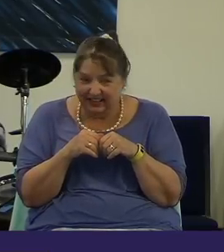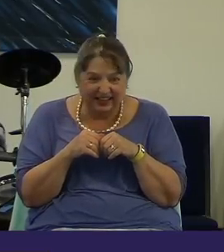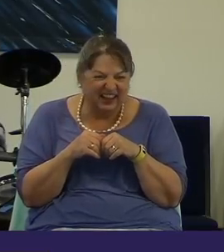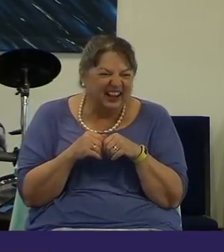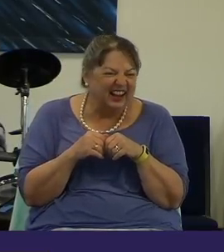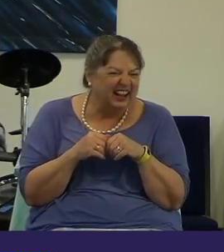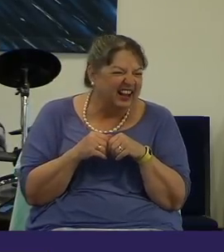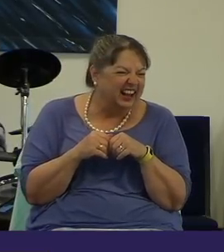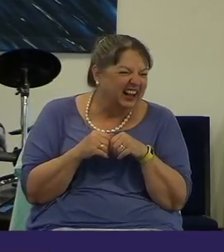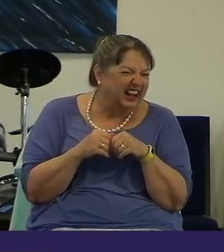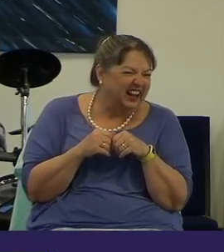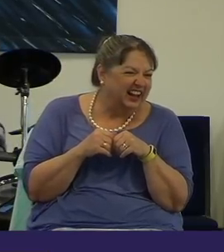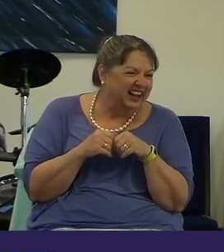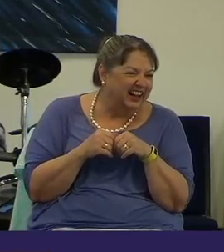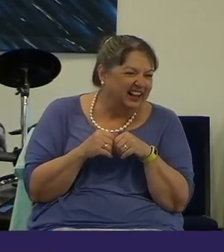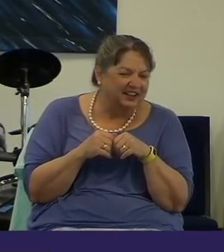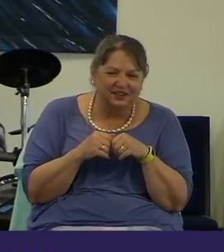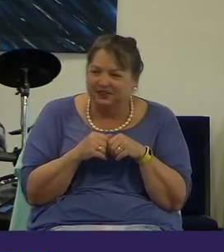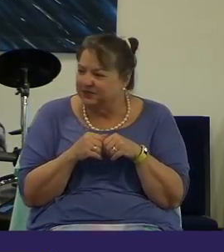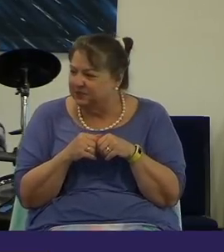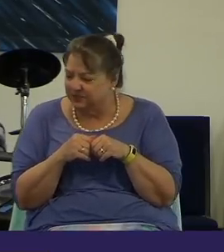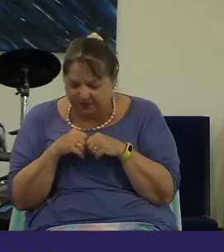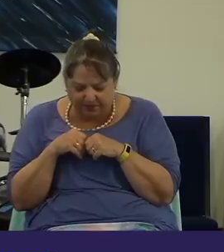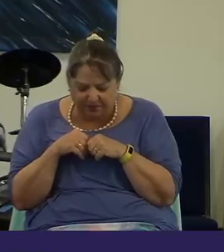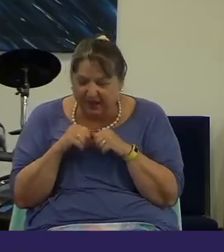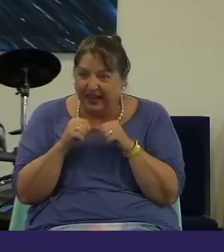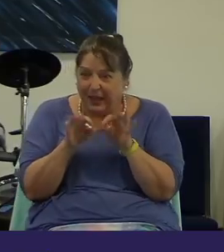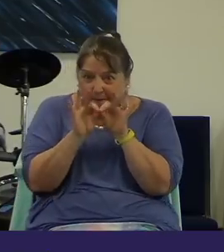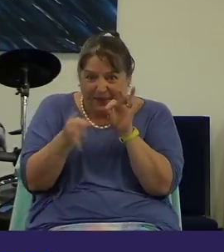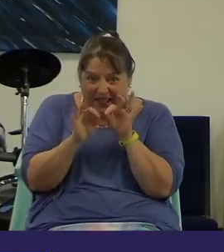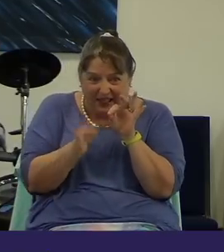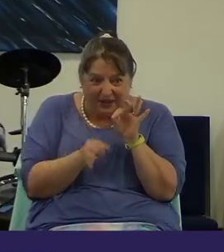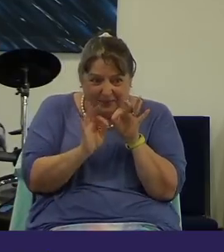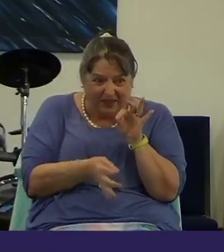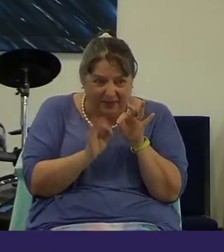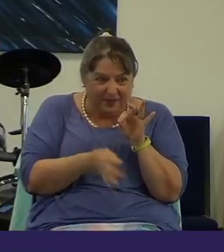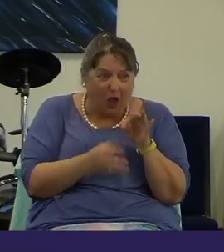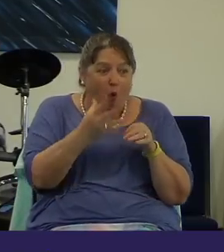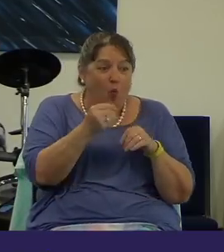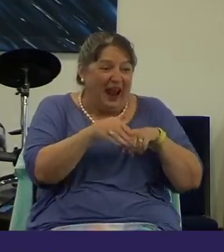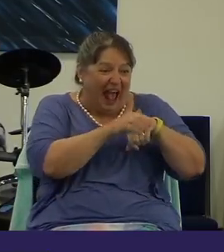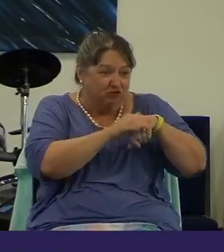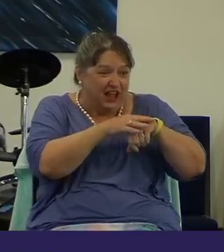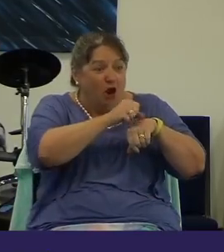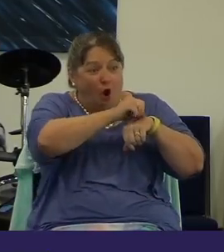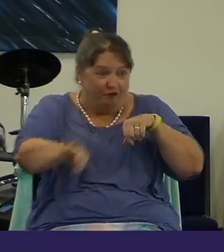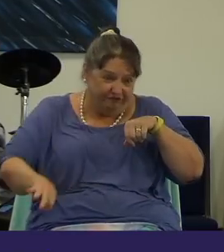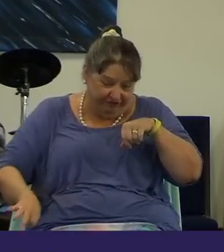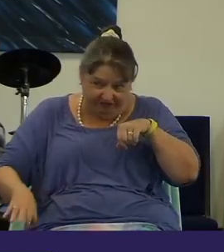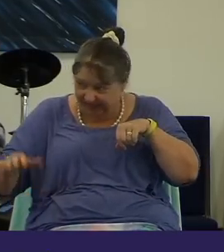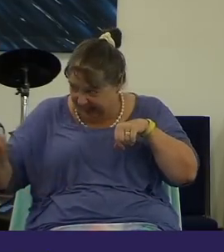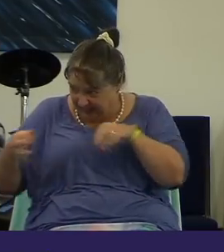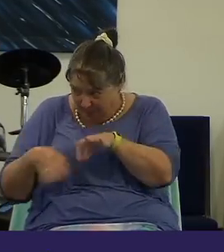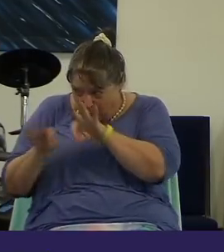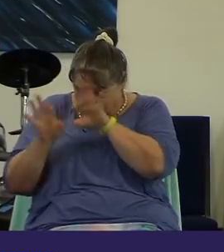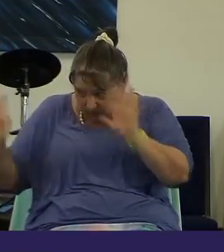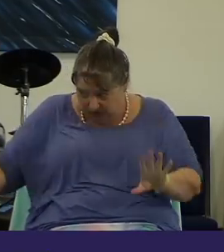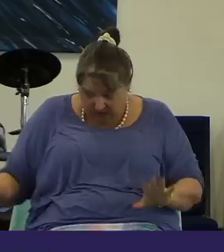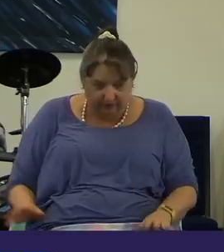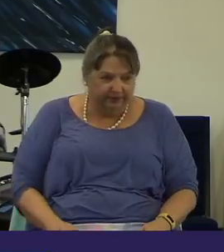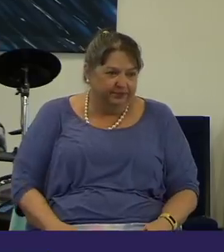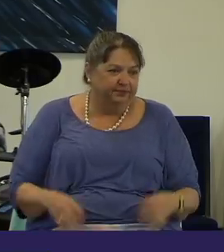That's okay. Just keep peeling. We just want the outside off. It doesn't matter what comes off with it.